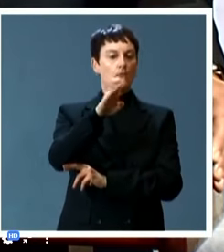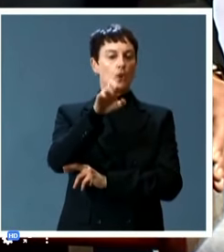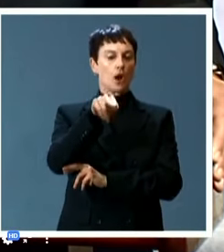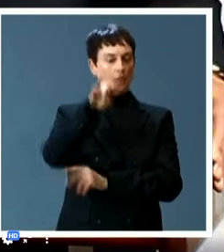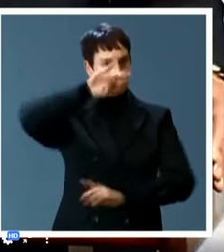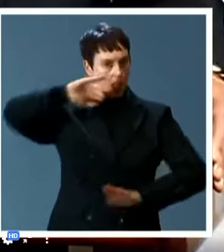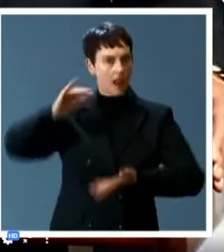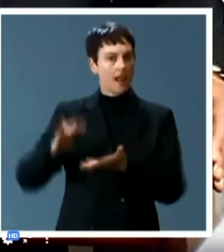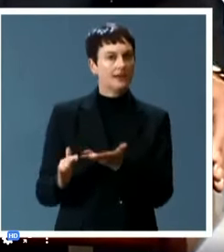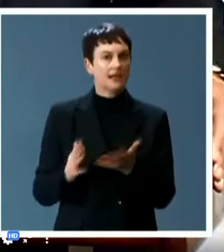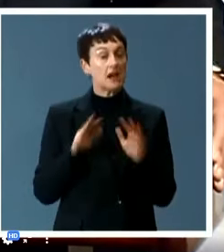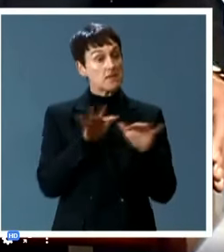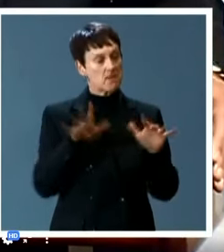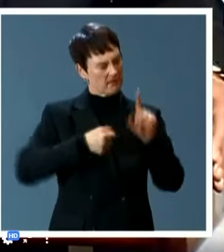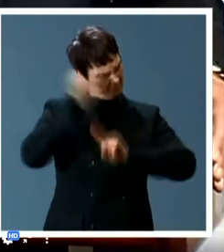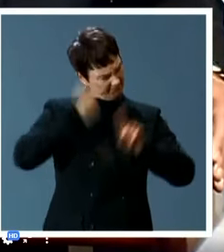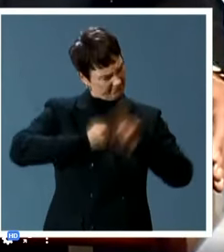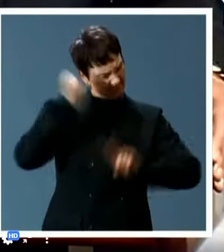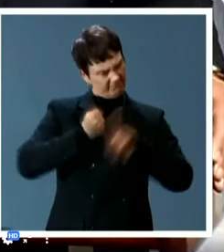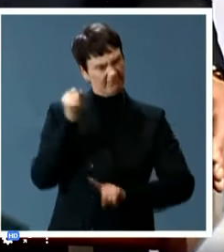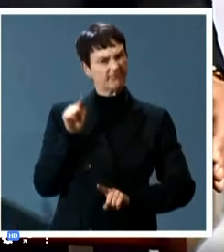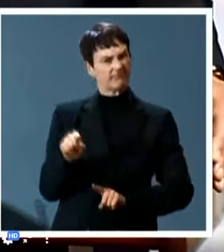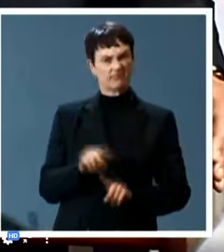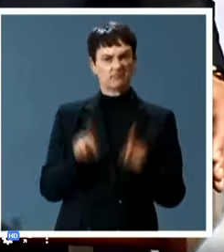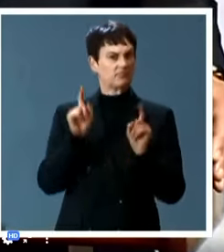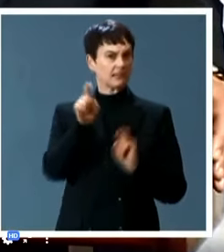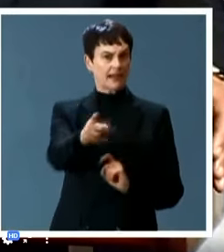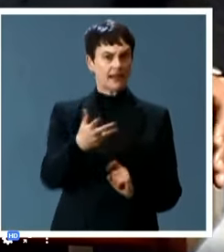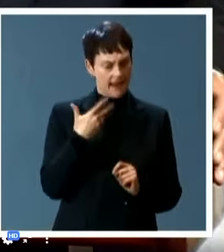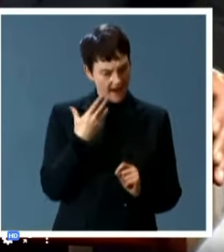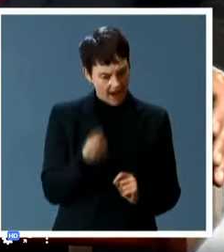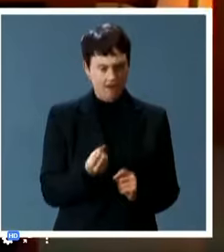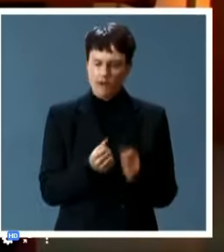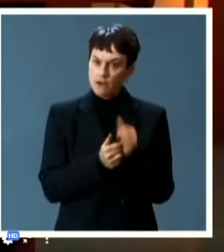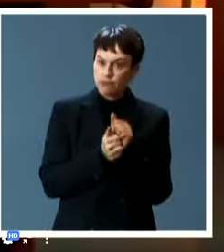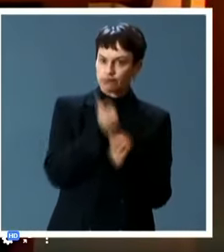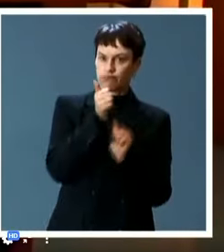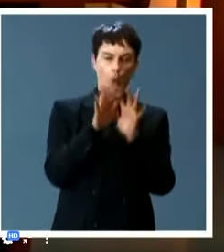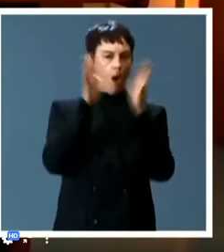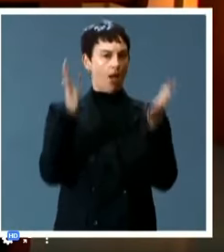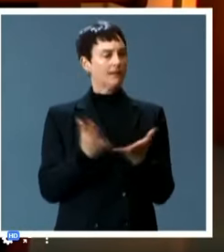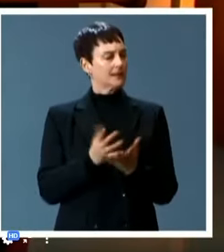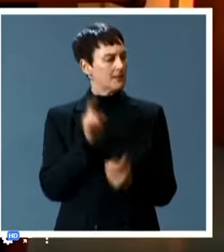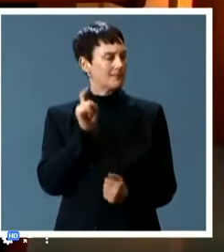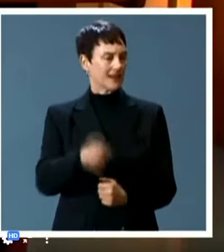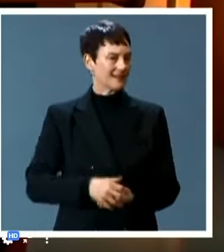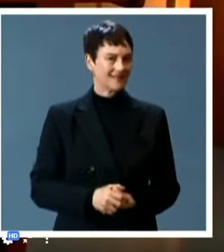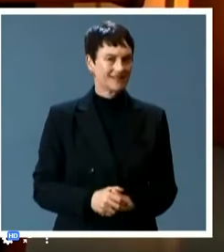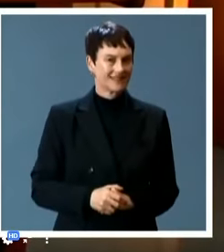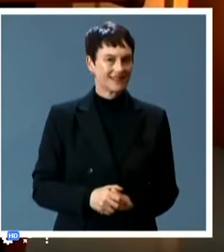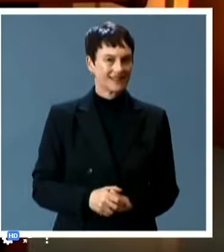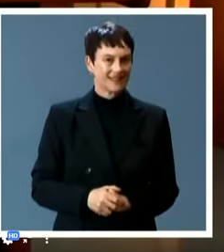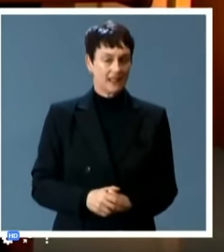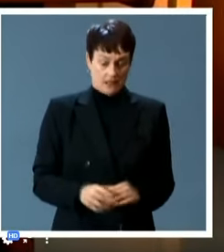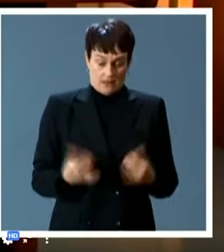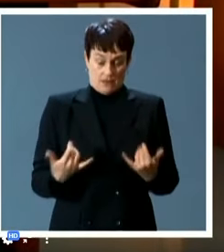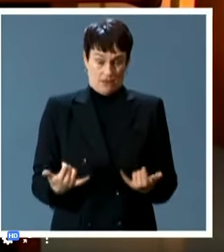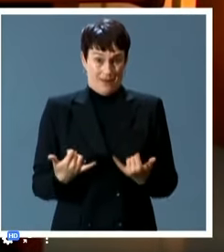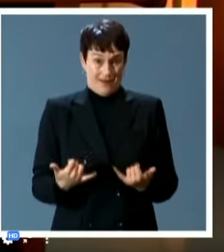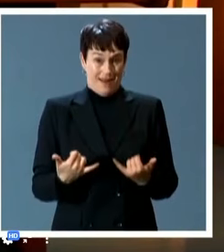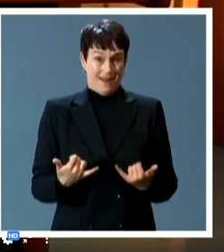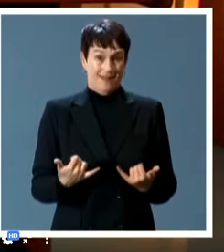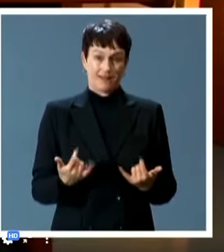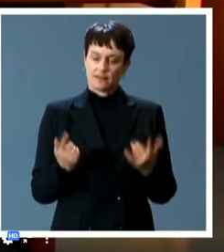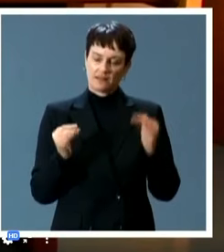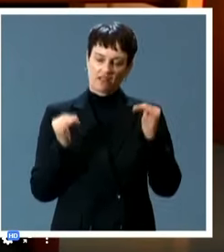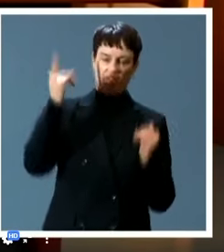There is a better way, and we must take it. Dear friends, The corrosive effects of today's levels of